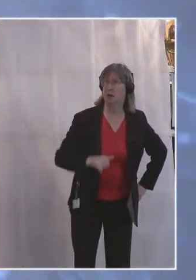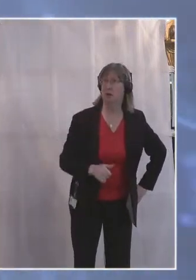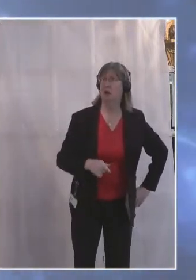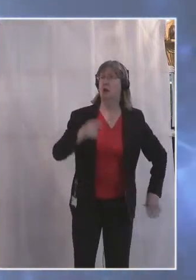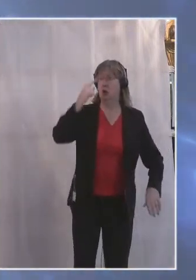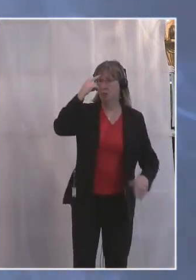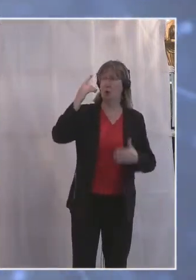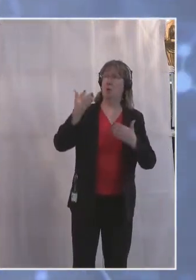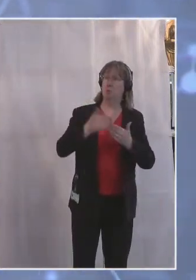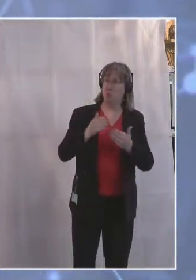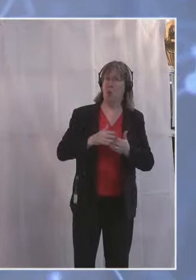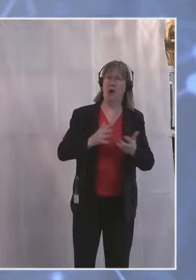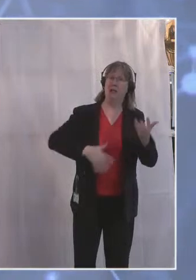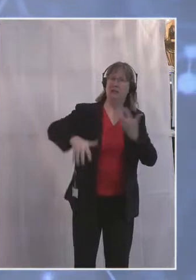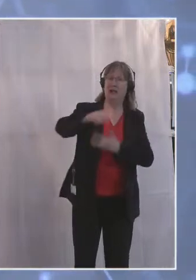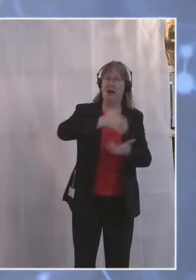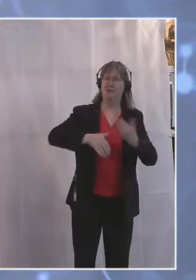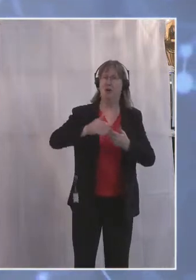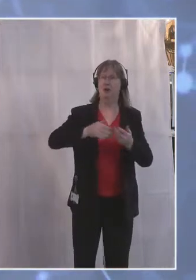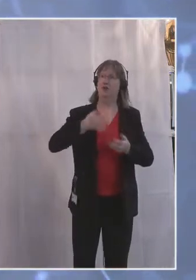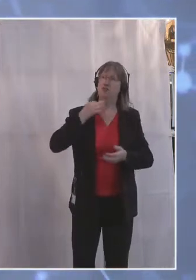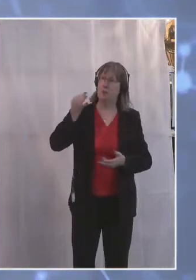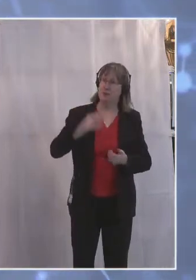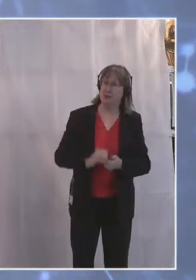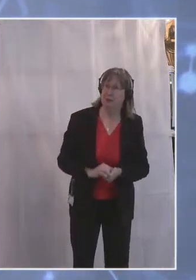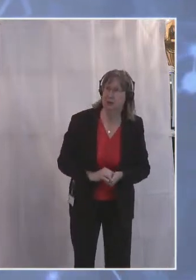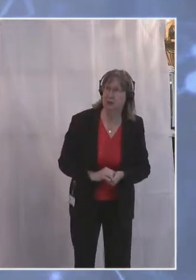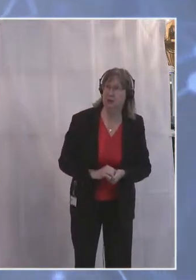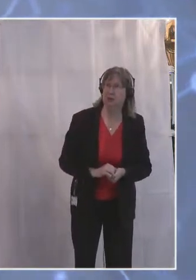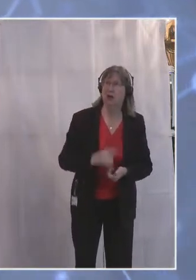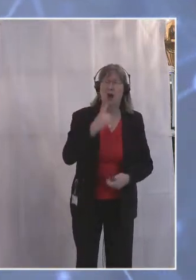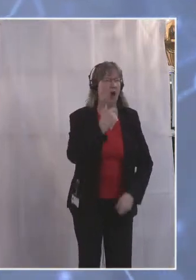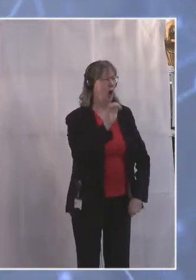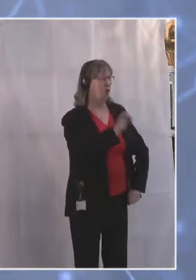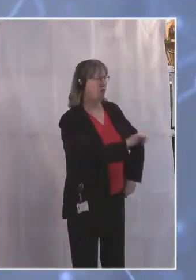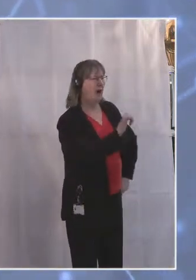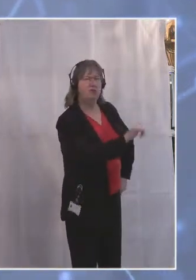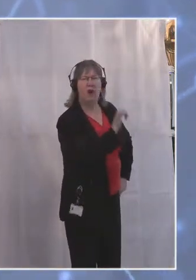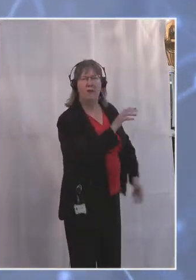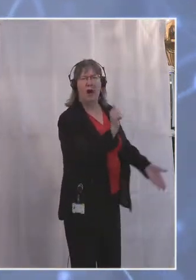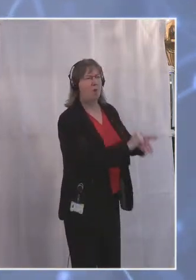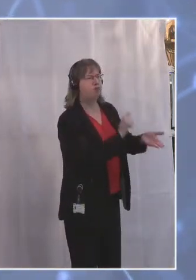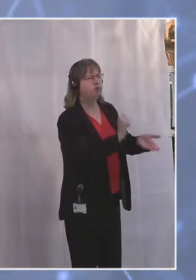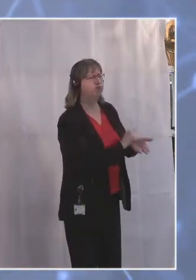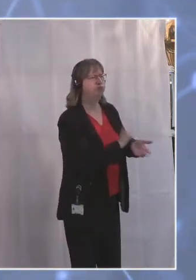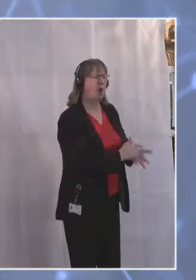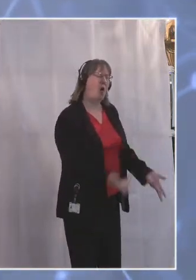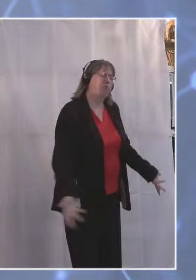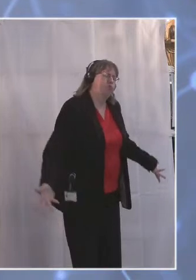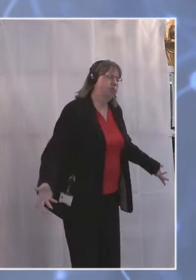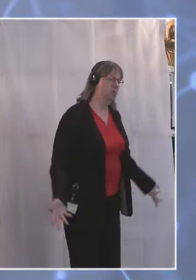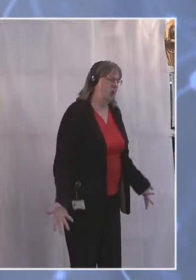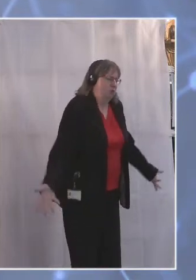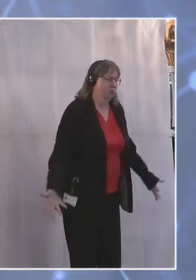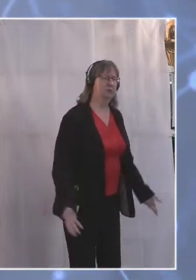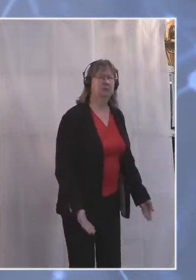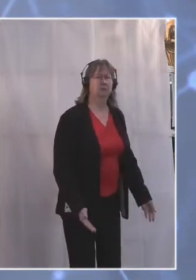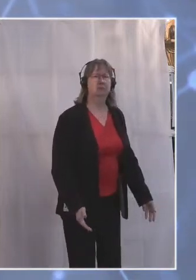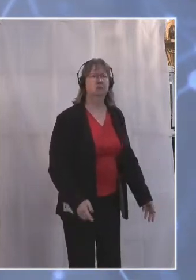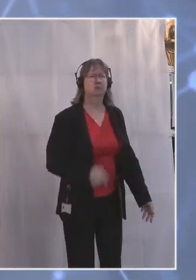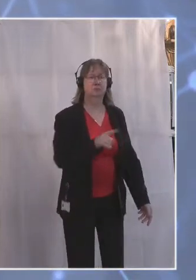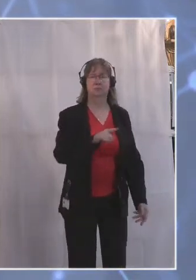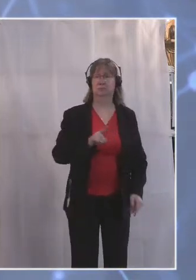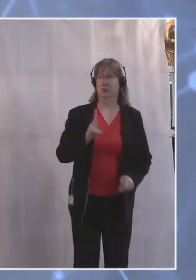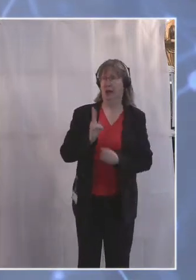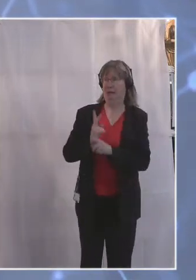should have a bit more diverse representation in the room? And everyone goes, yes, yes, yes, and they shrug, and at the next meeting you're the only woman